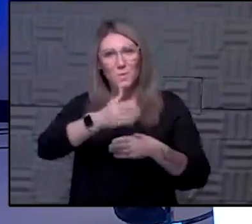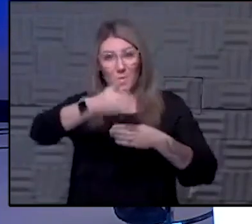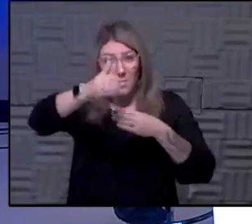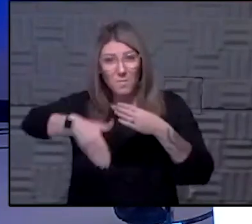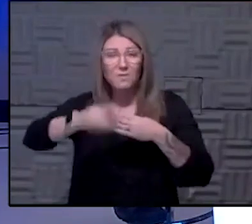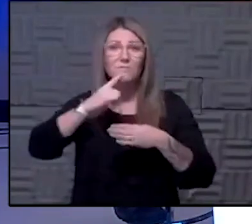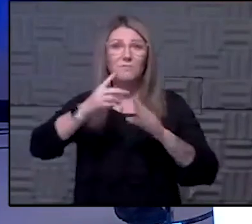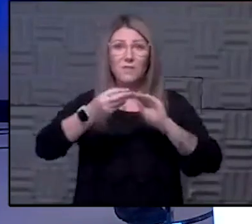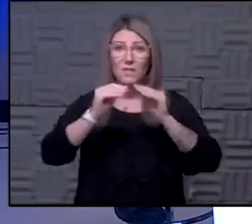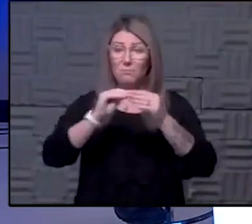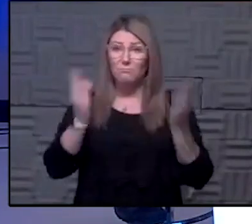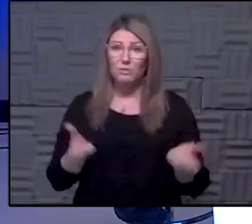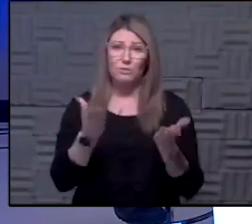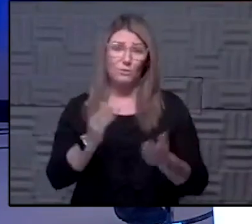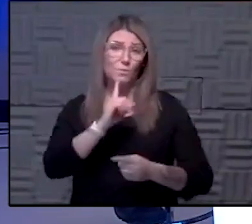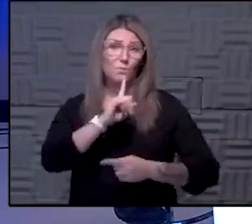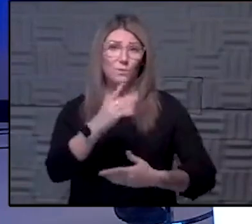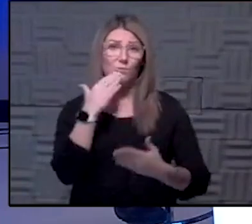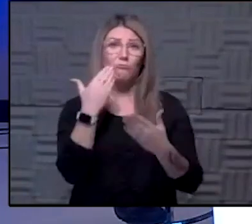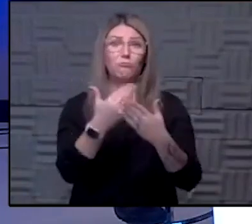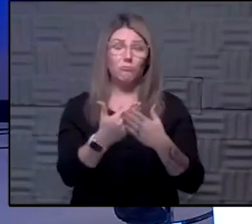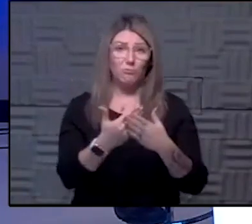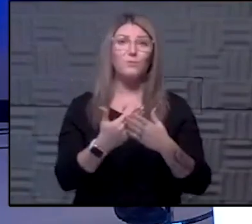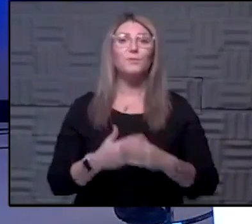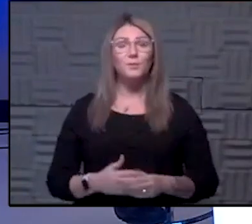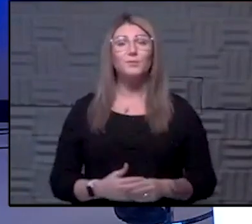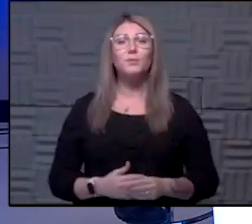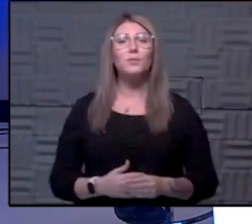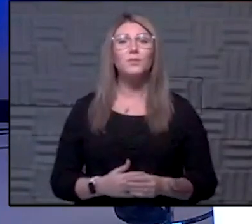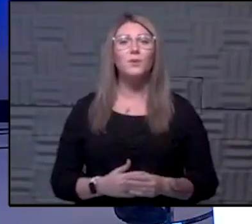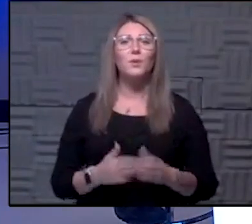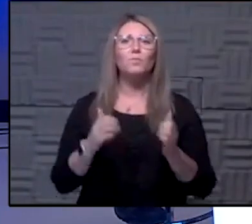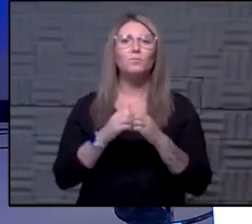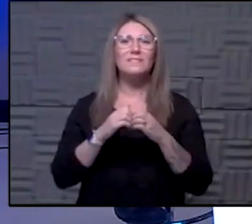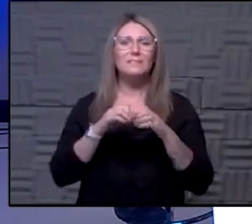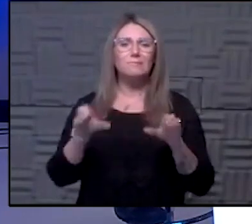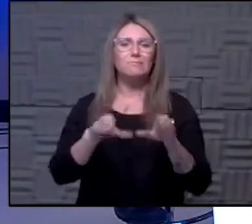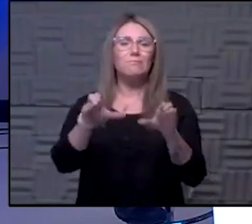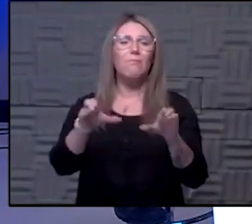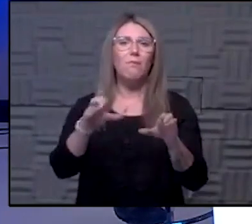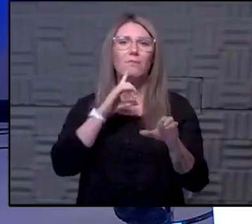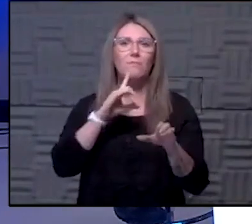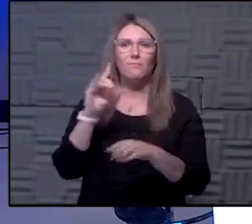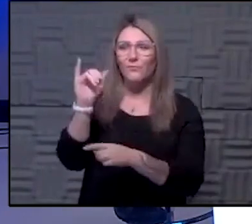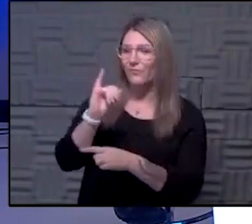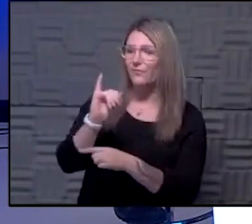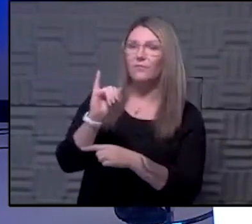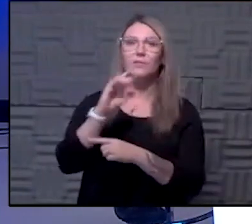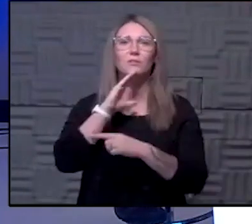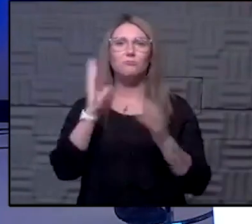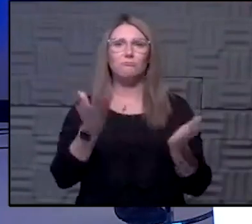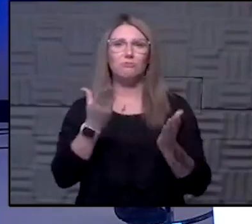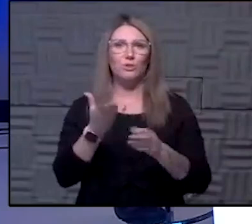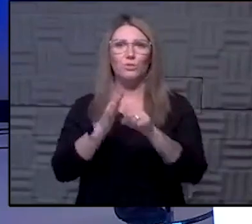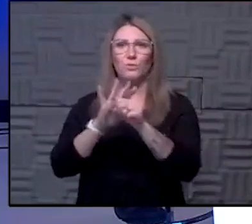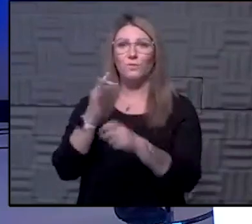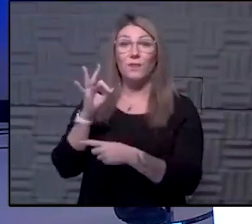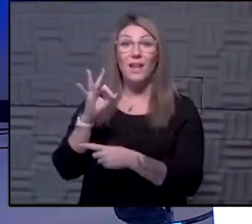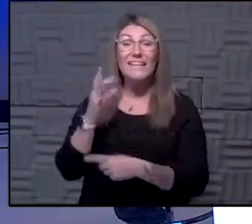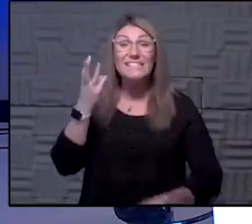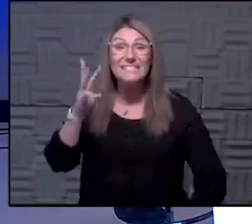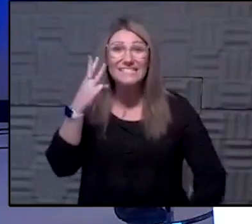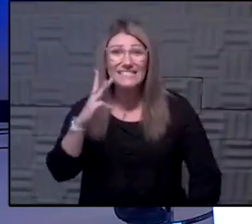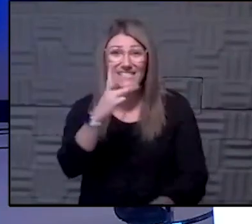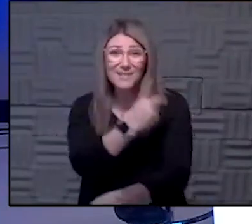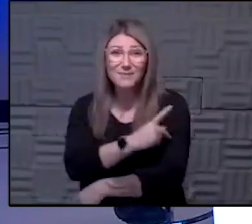The numbers here, though, are really good as far as acute inpatients for COVID-19. 16 patients.